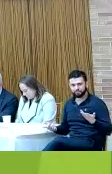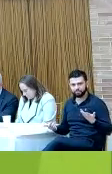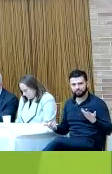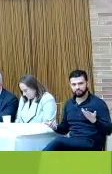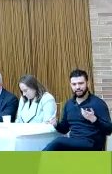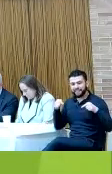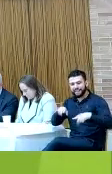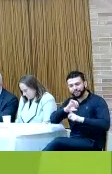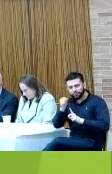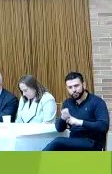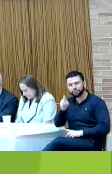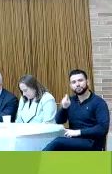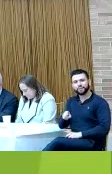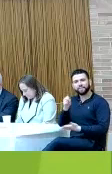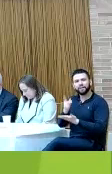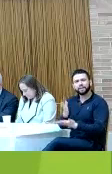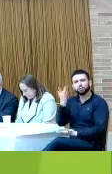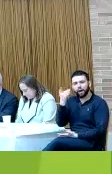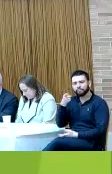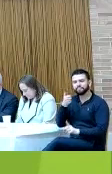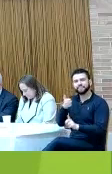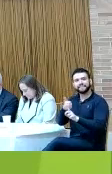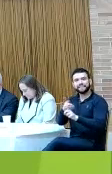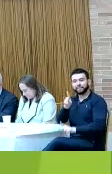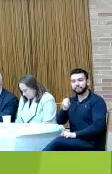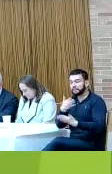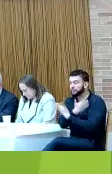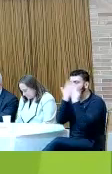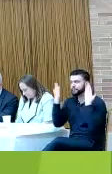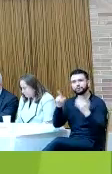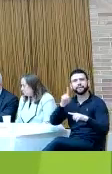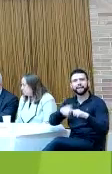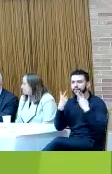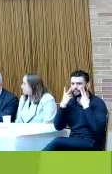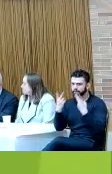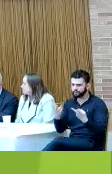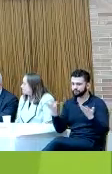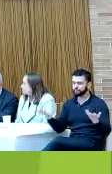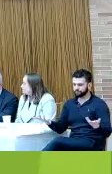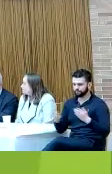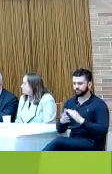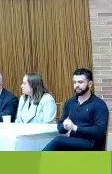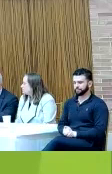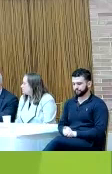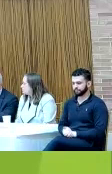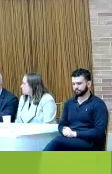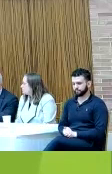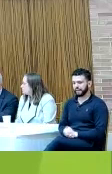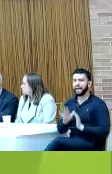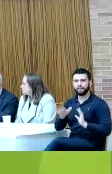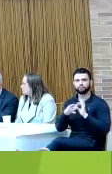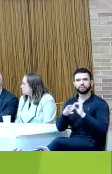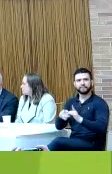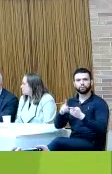because um the complainant in this particular case had invisible disabling conditions related to Mental Health